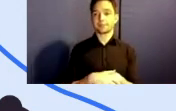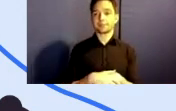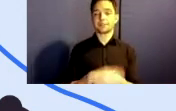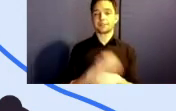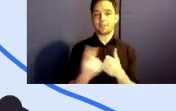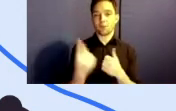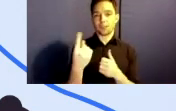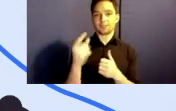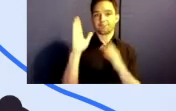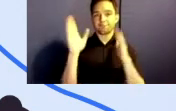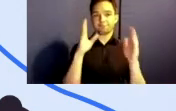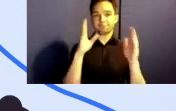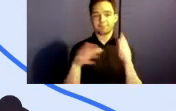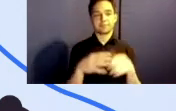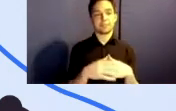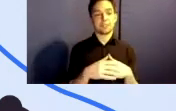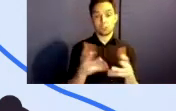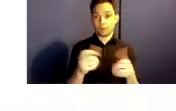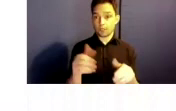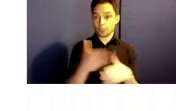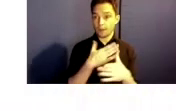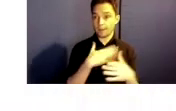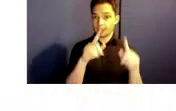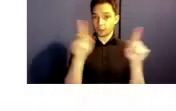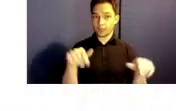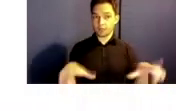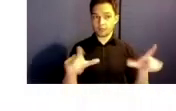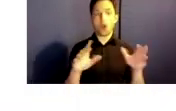everyone. Shall I share my screen or you will?